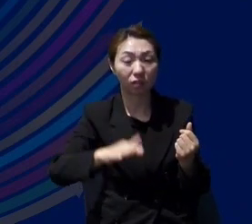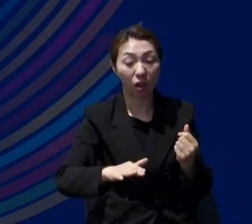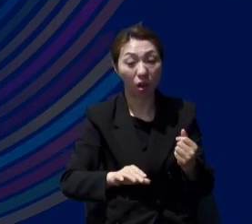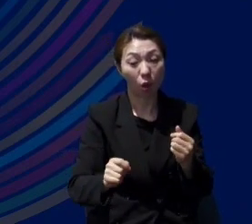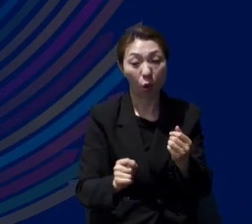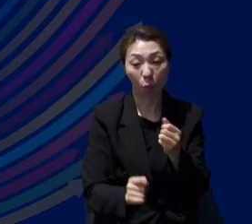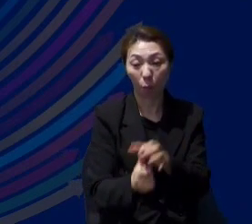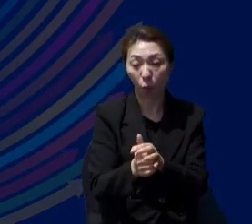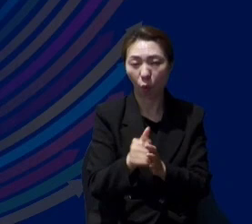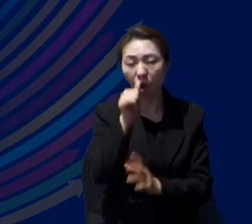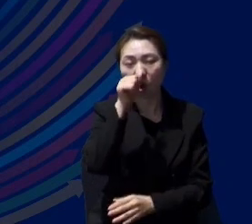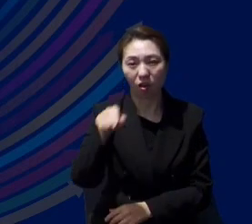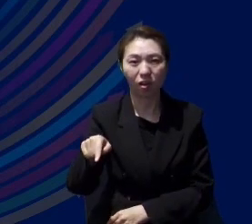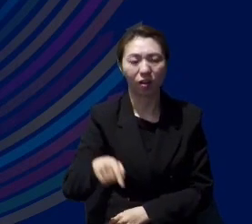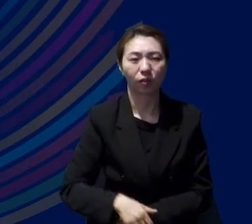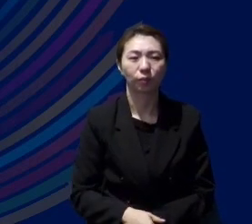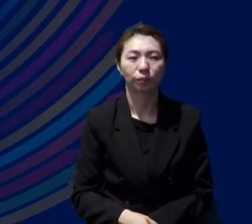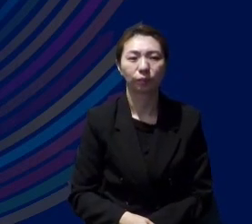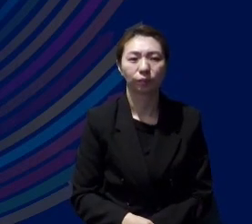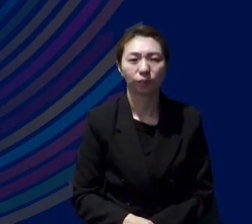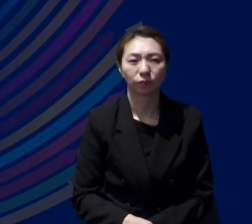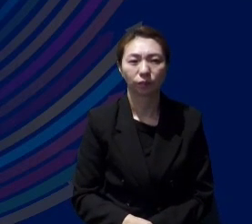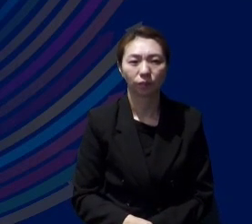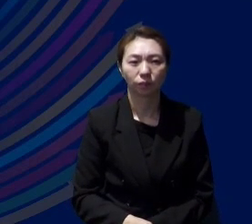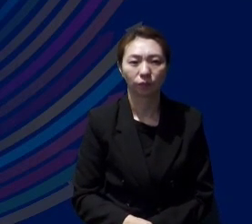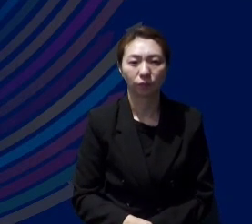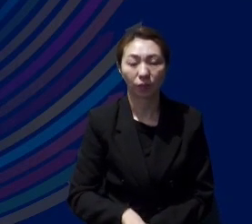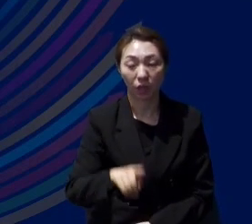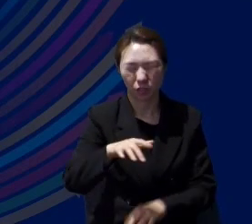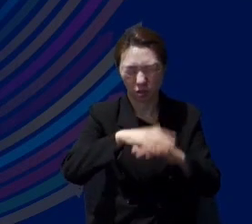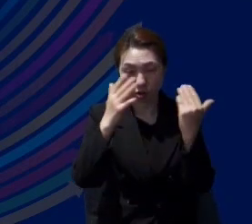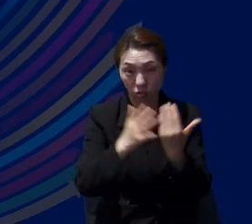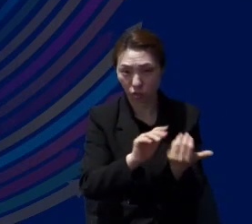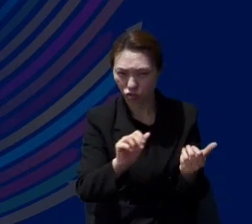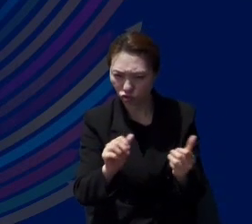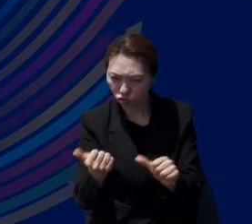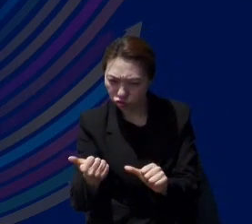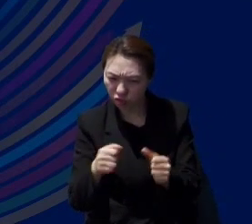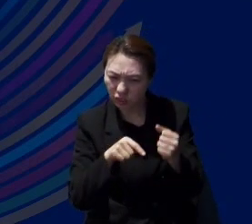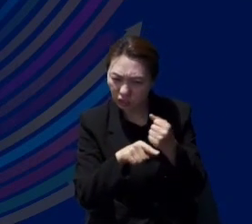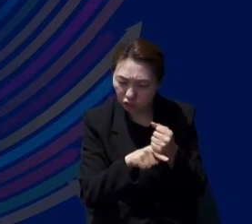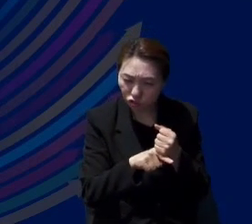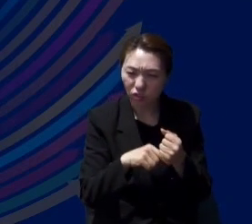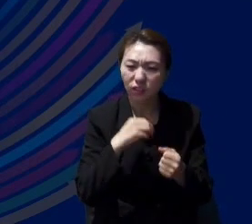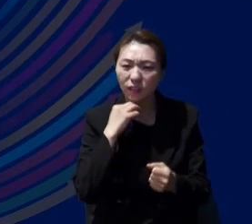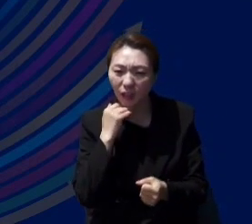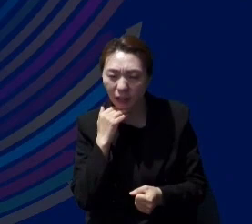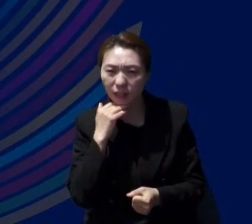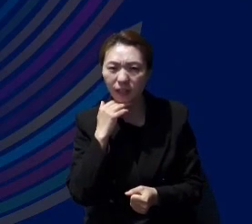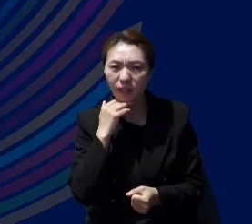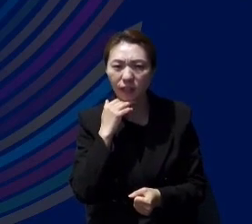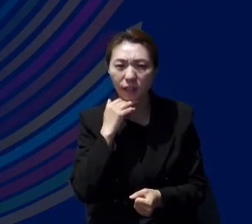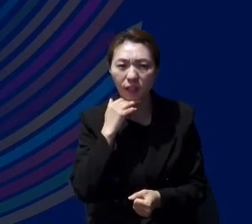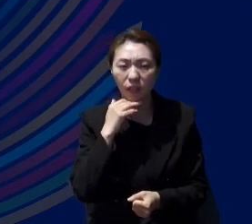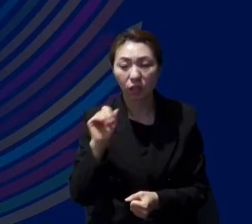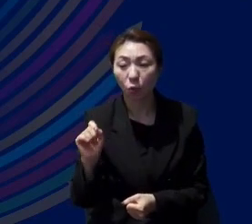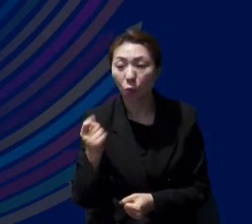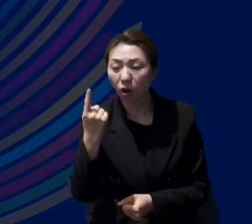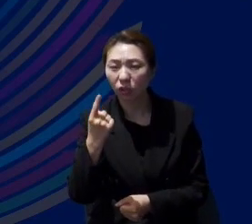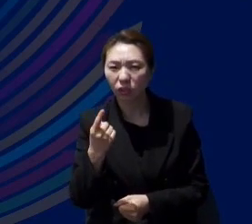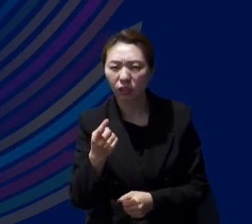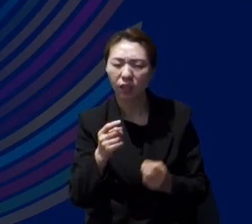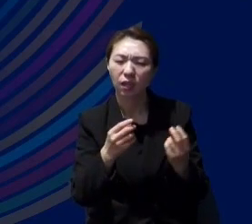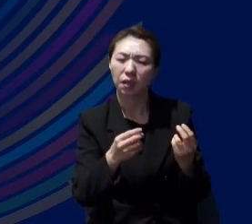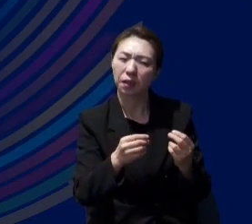life expectancy, but also in terms of causes of death. And then finally, considering